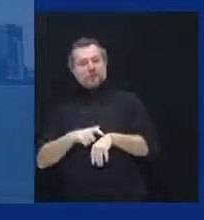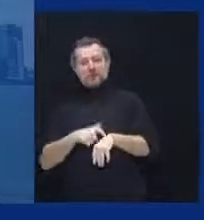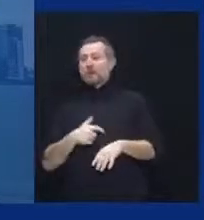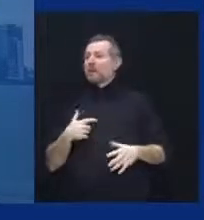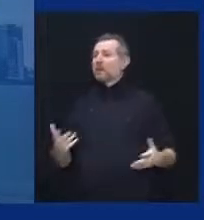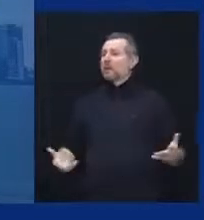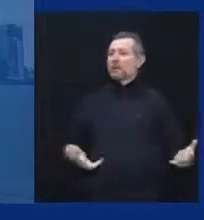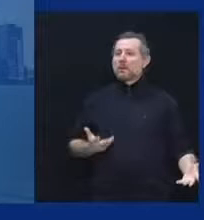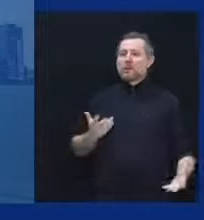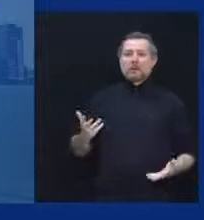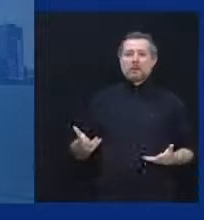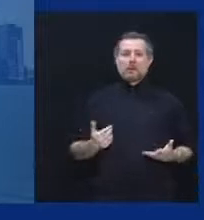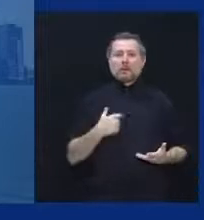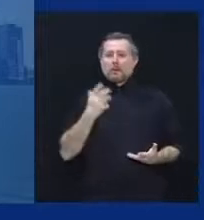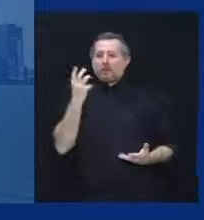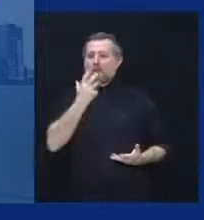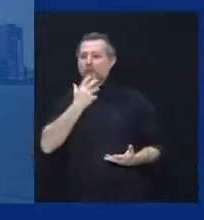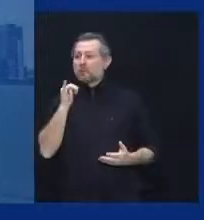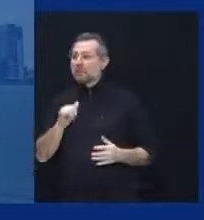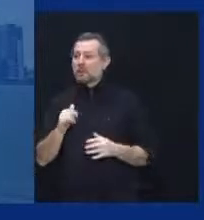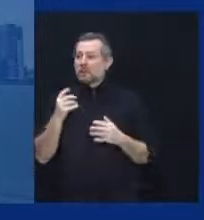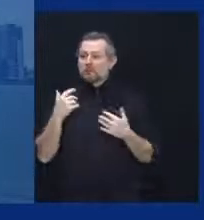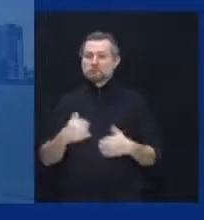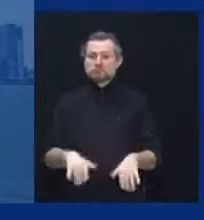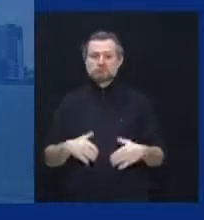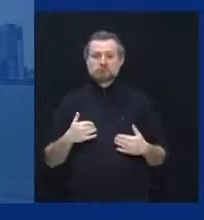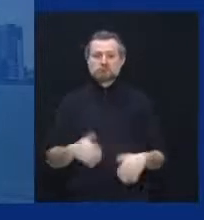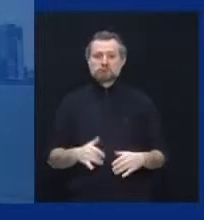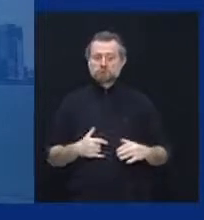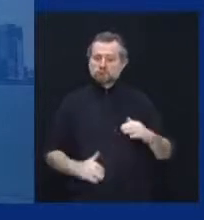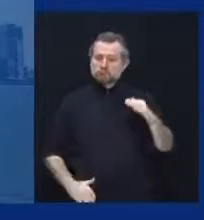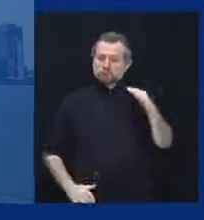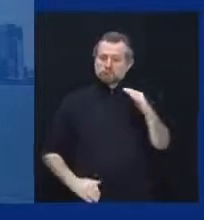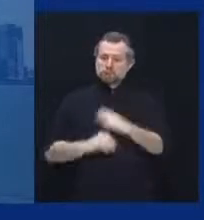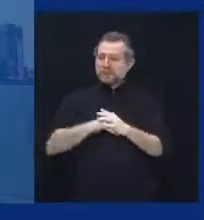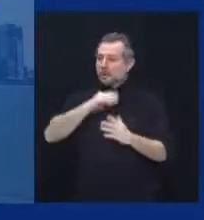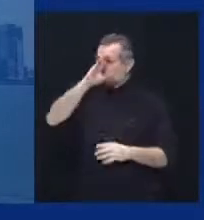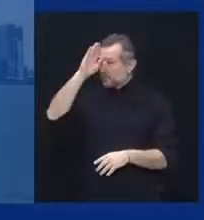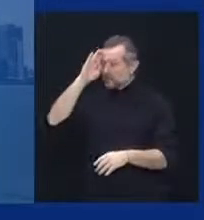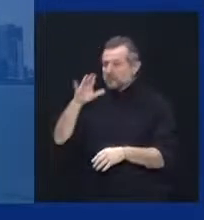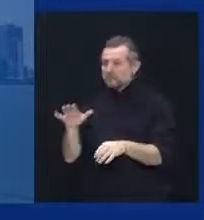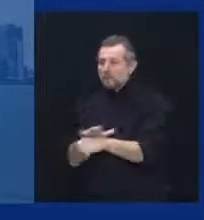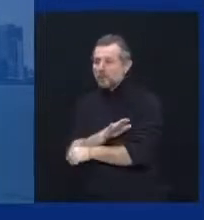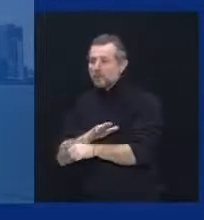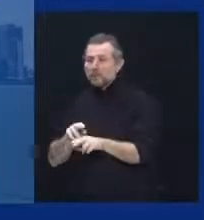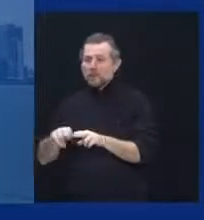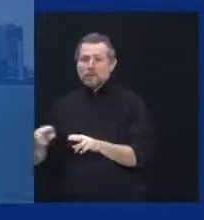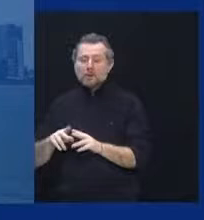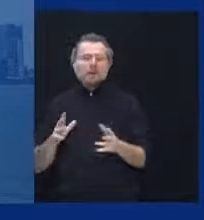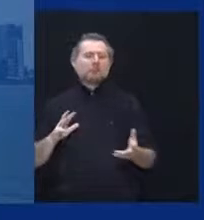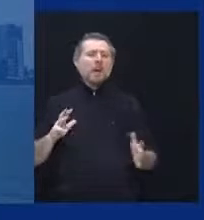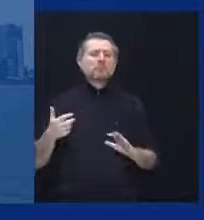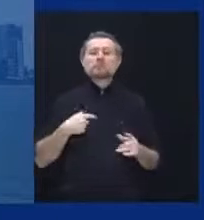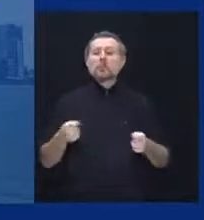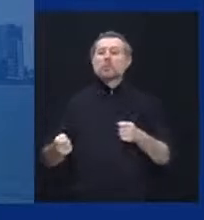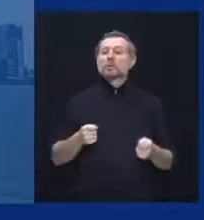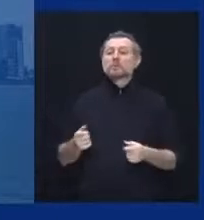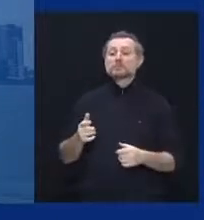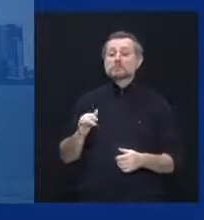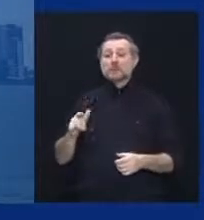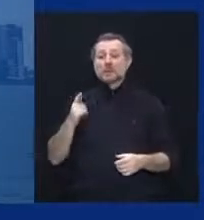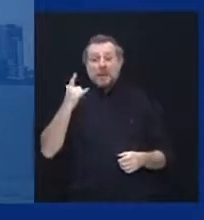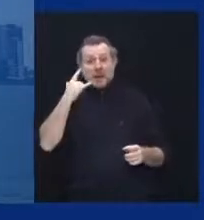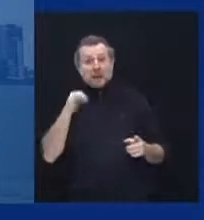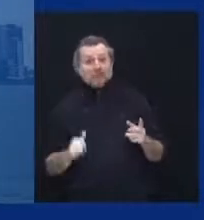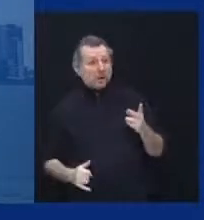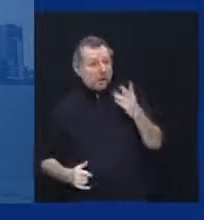on the brink of hospital capacity collapse, like California, like